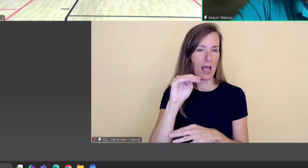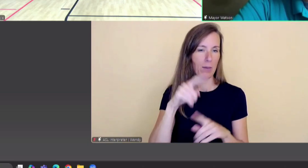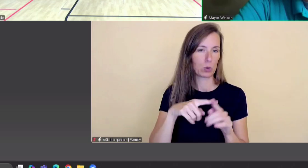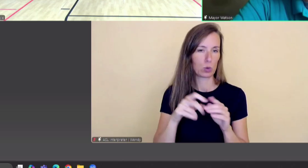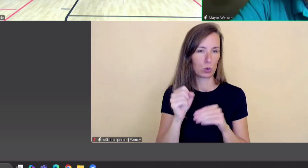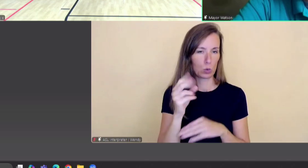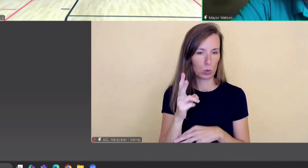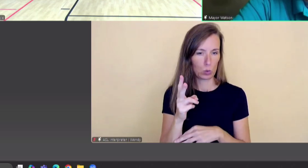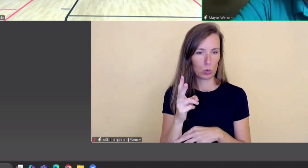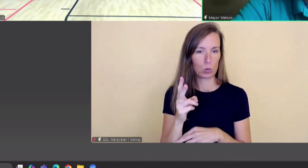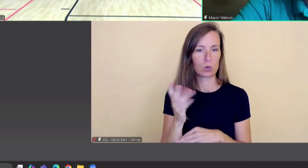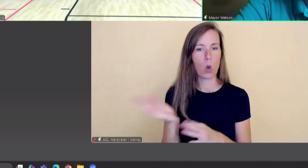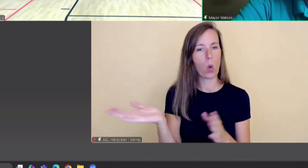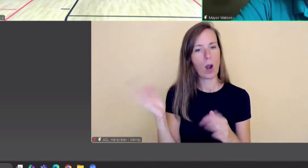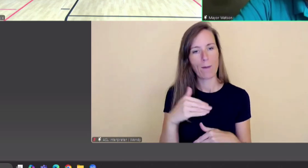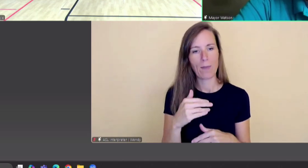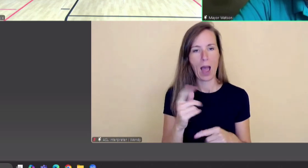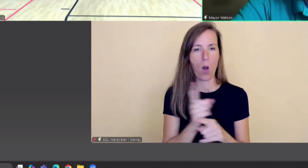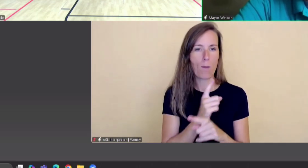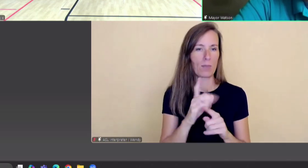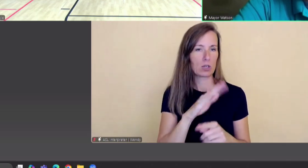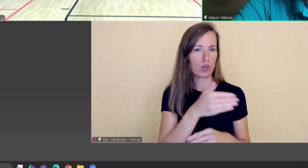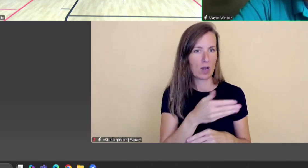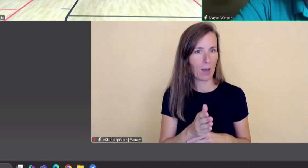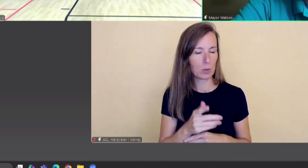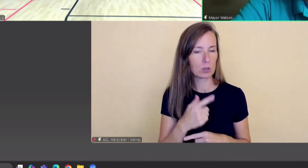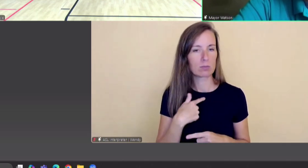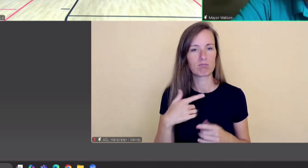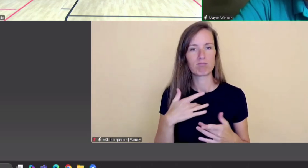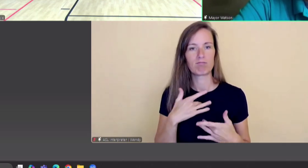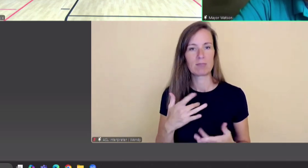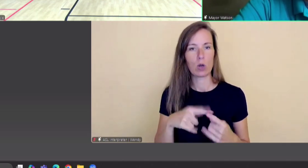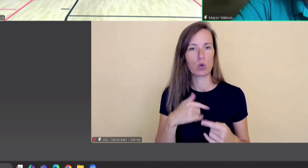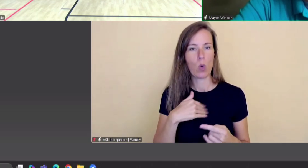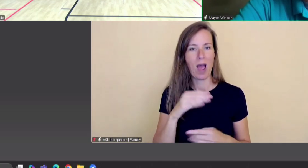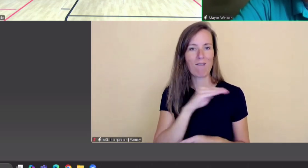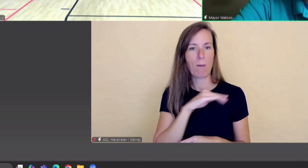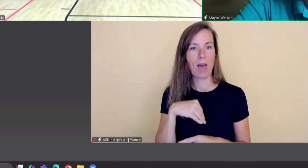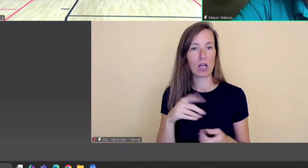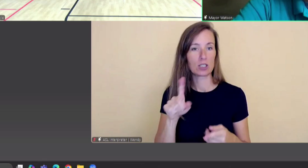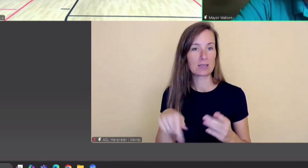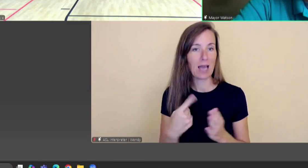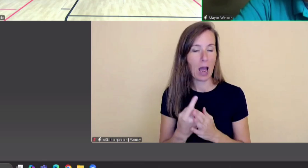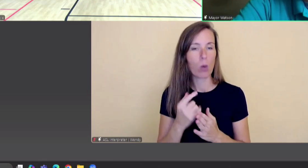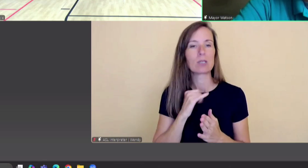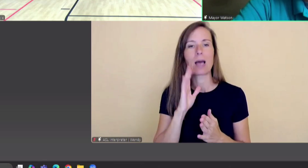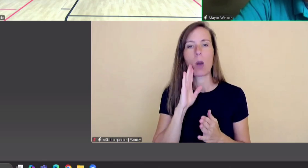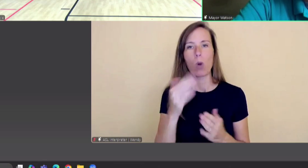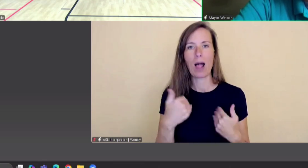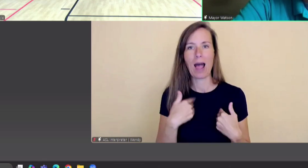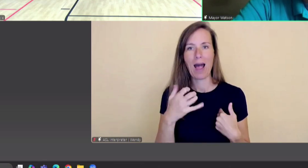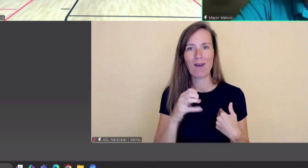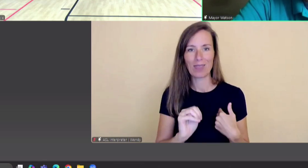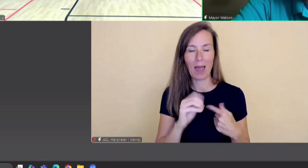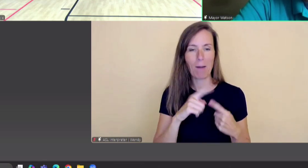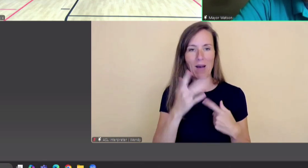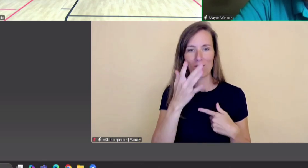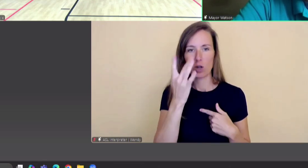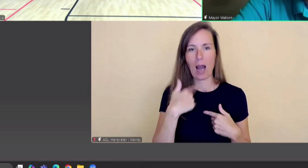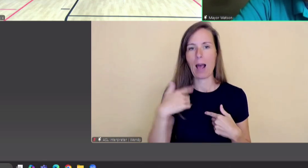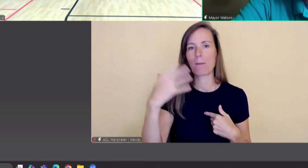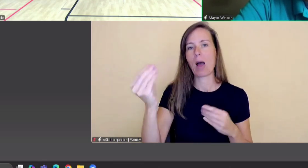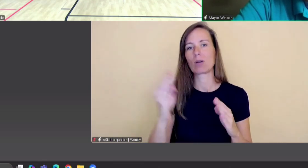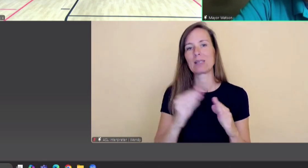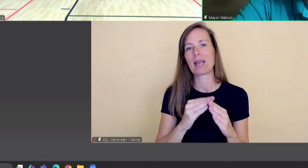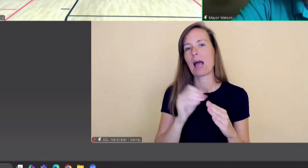I had intended to have mayor's hours. I will have them, but I forgot that I was going to be out of town, so I will not be having them in person.